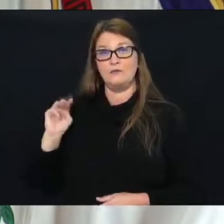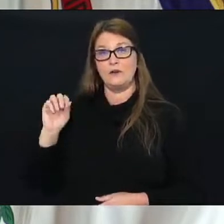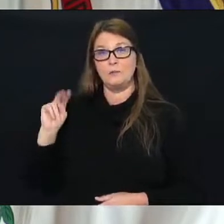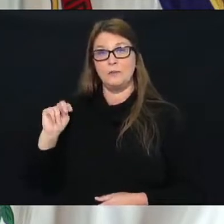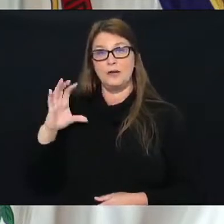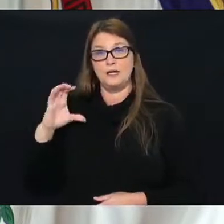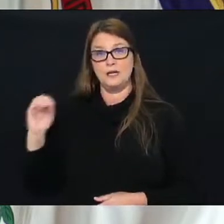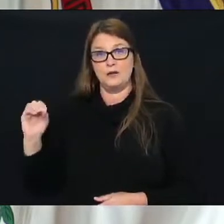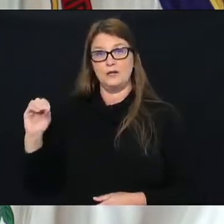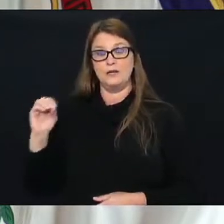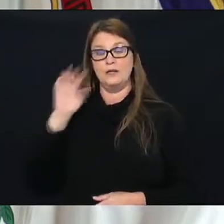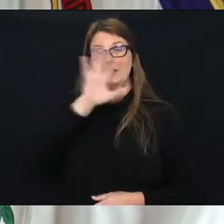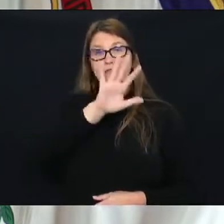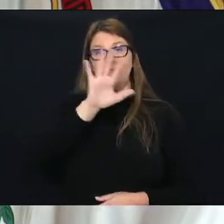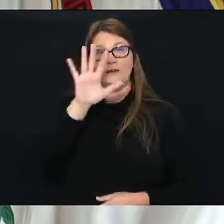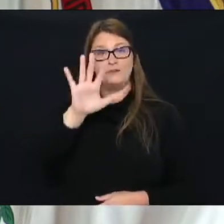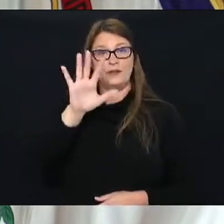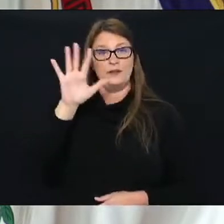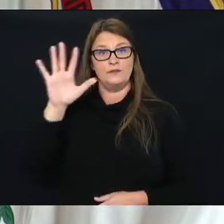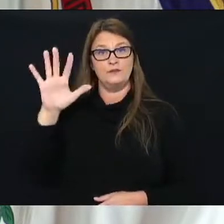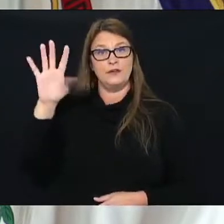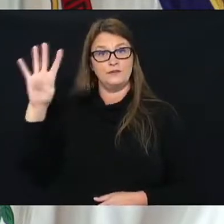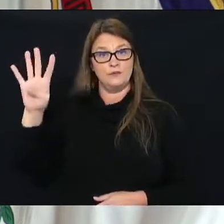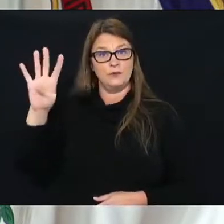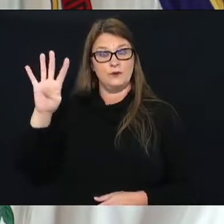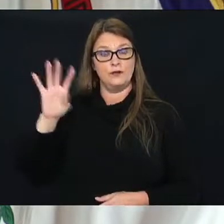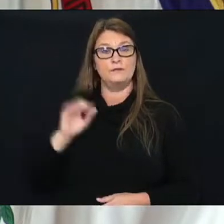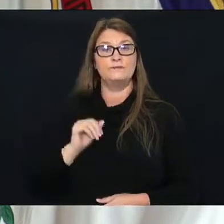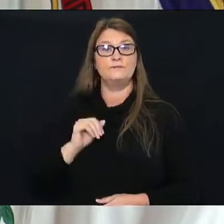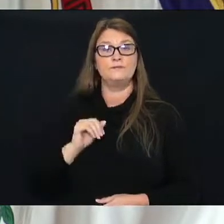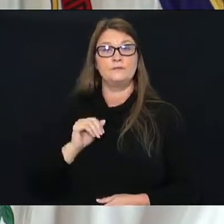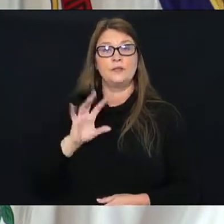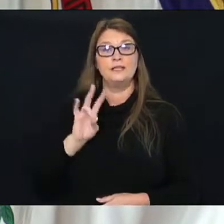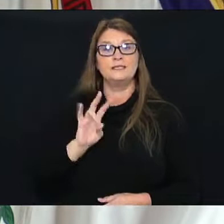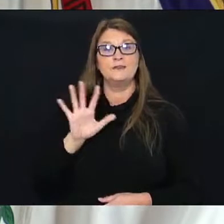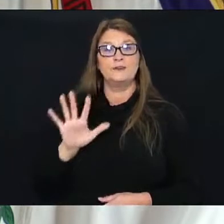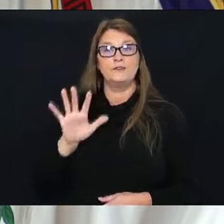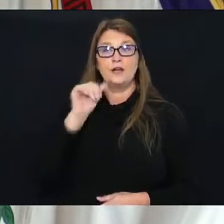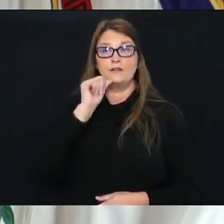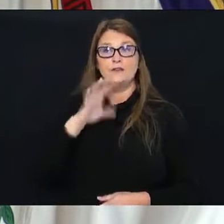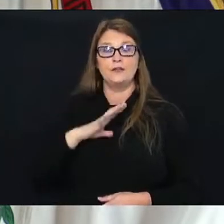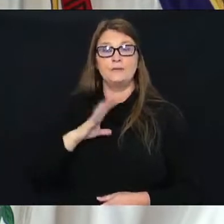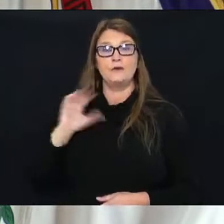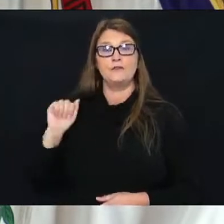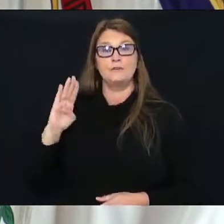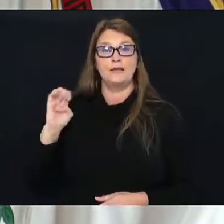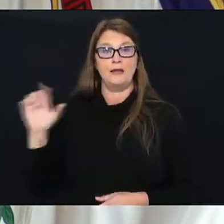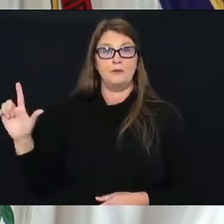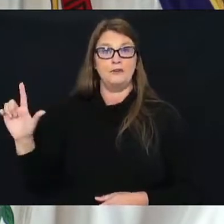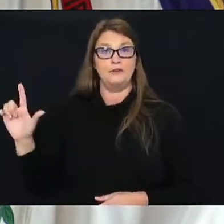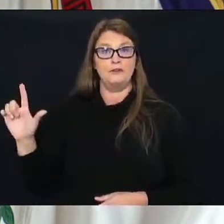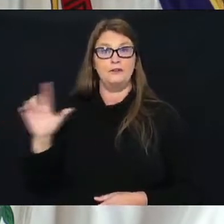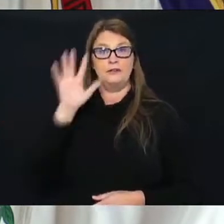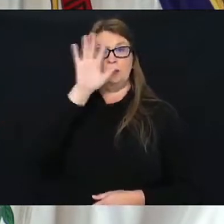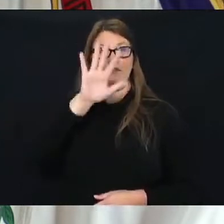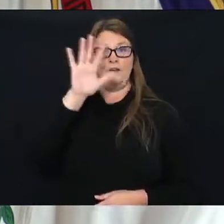Monongalia County. The 5,554th death, a 75-year-old female from Cabell County.